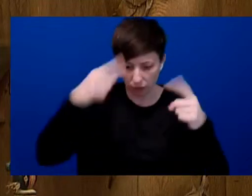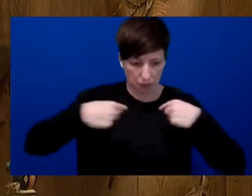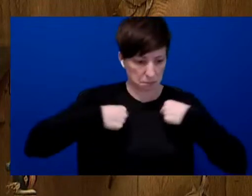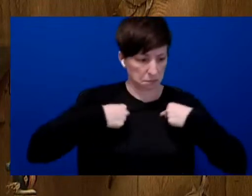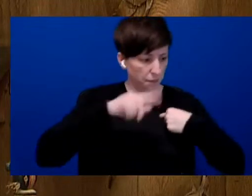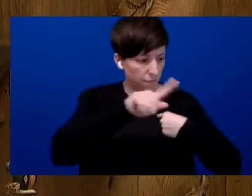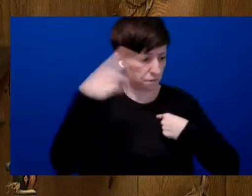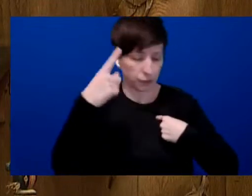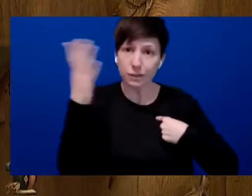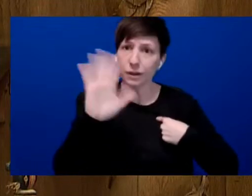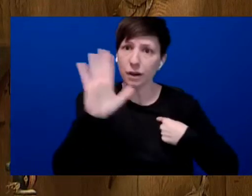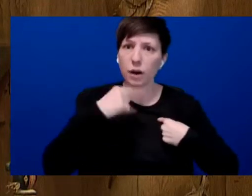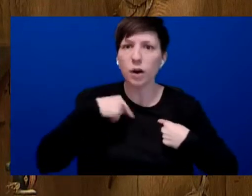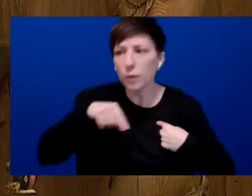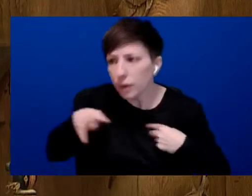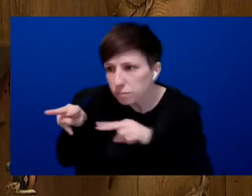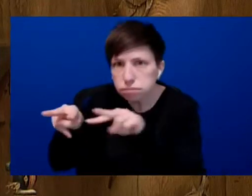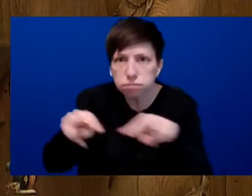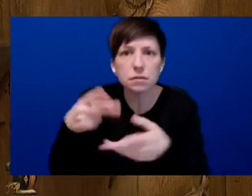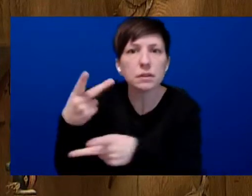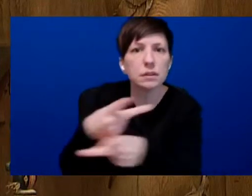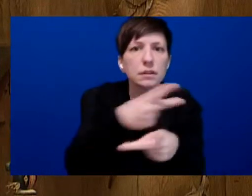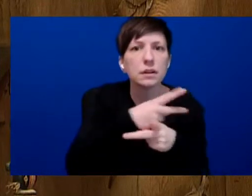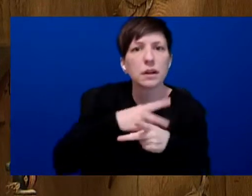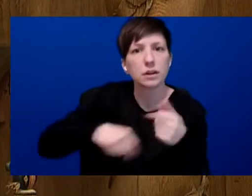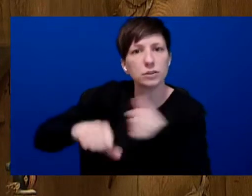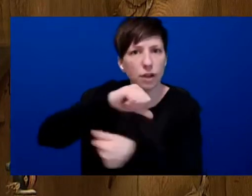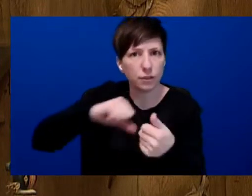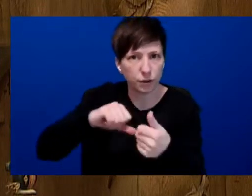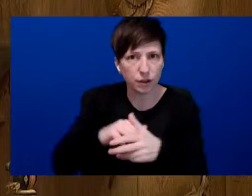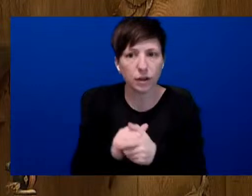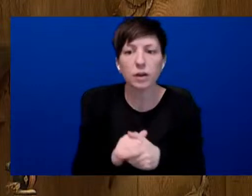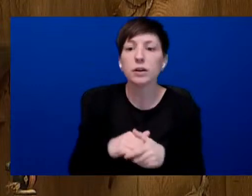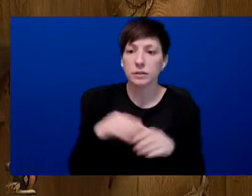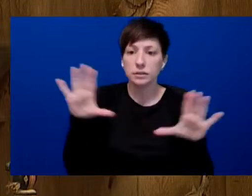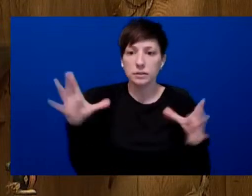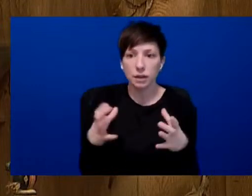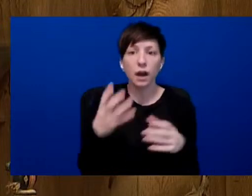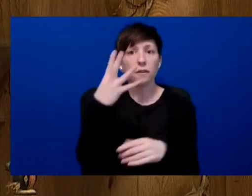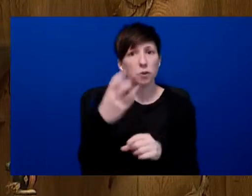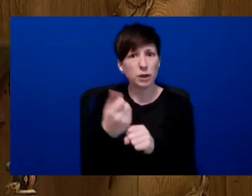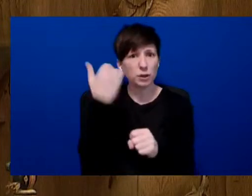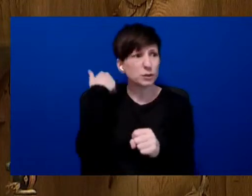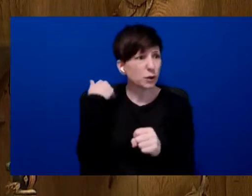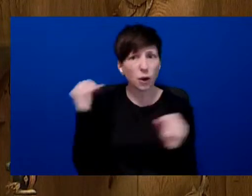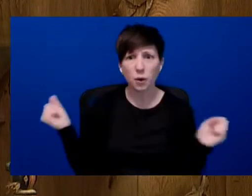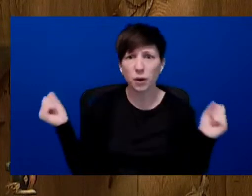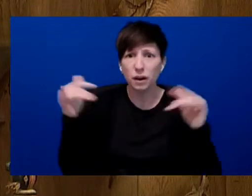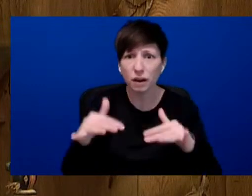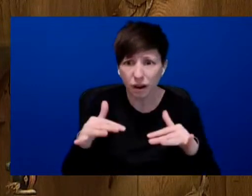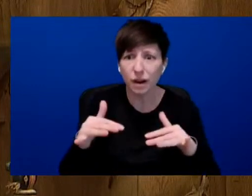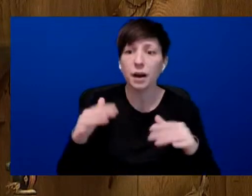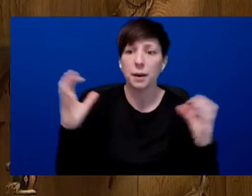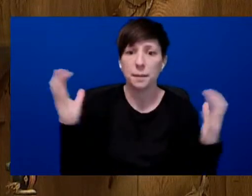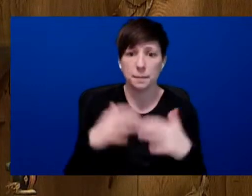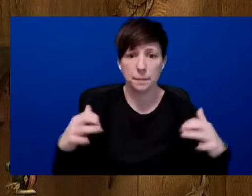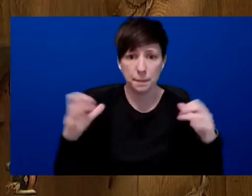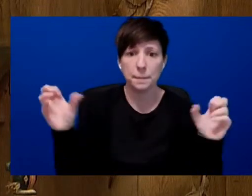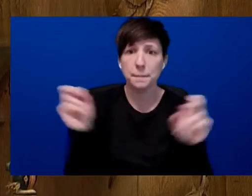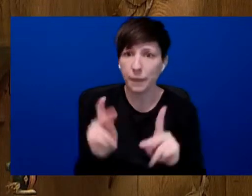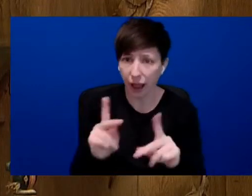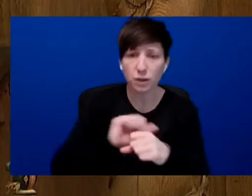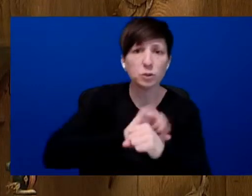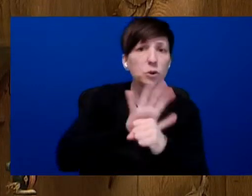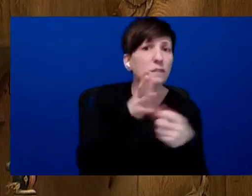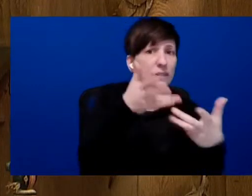first gathered here almost 4 years ago, only a handful of members were able to attend safely in person. Outside